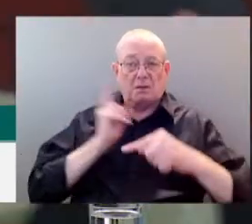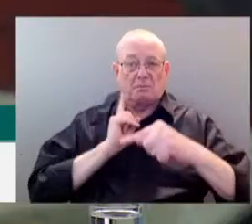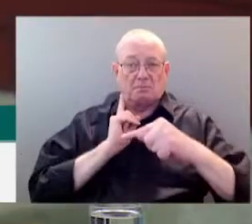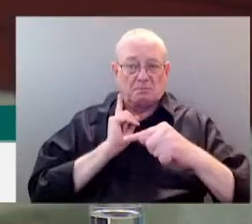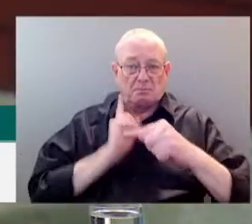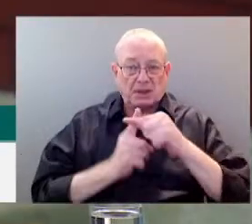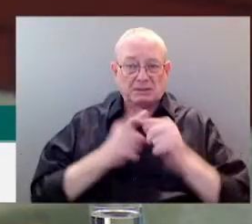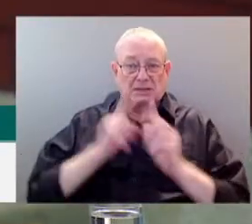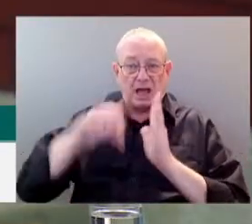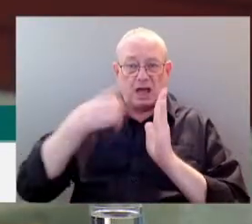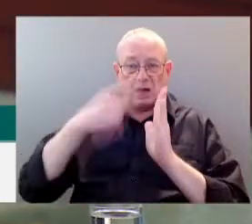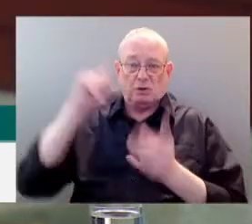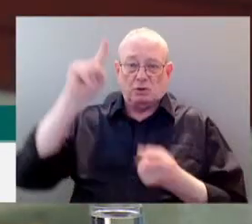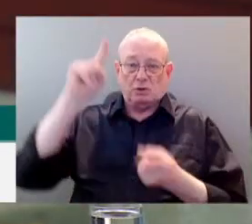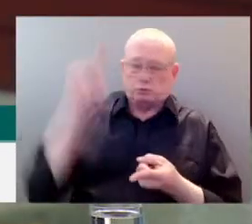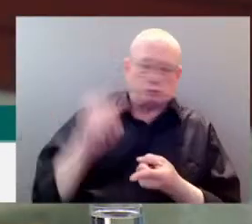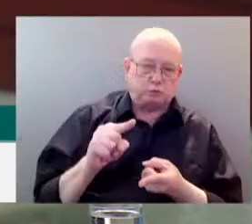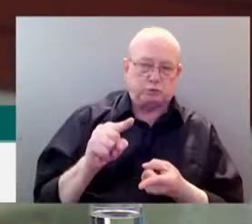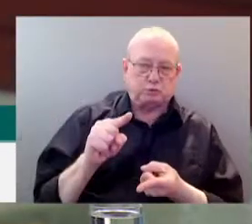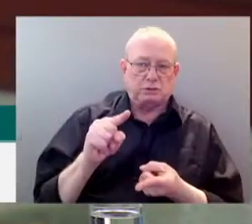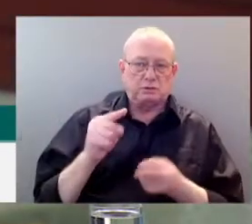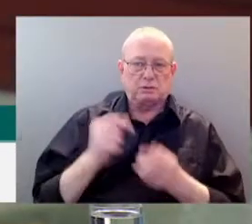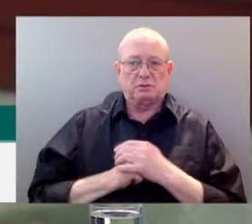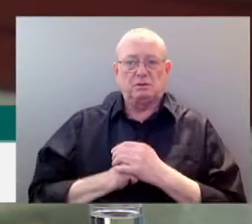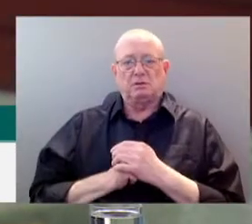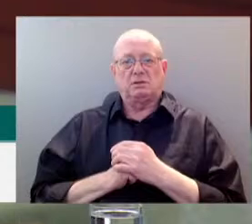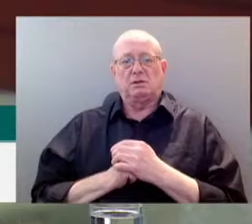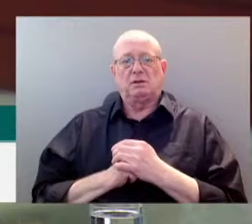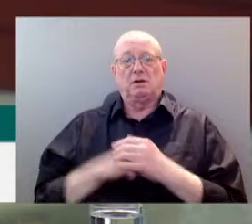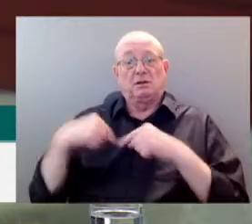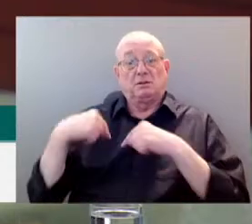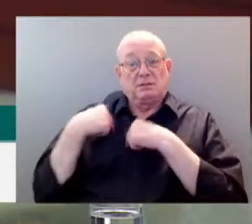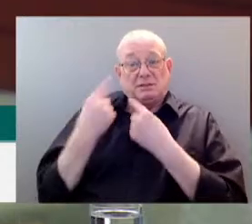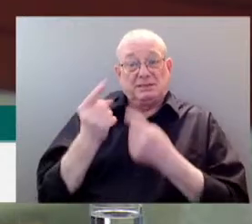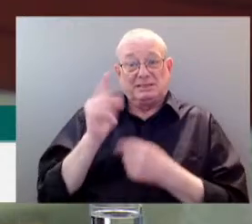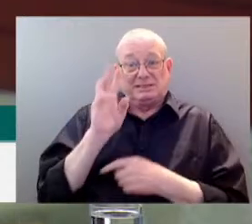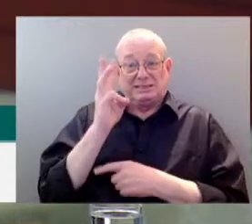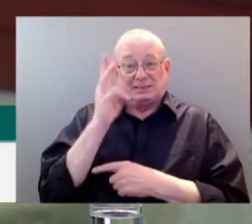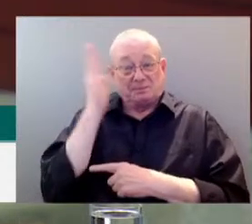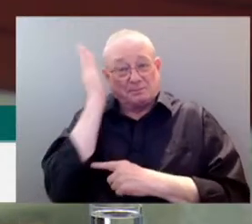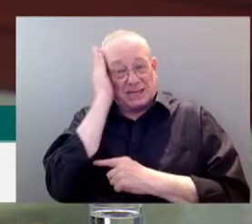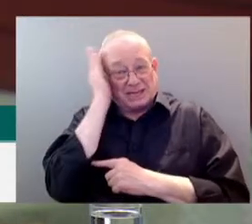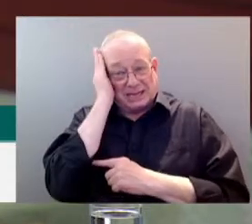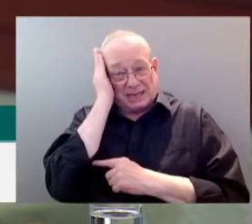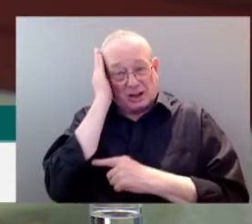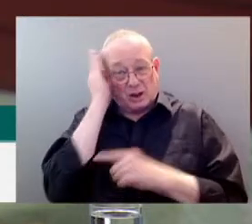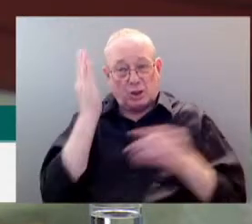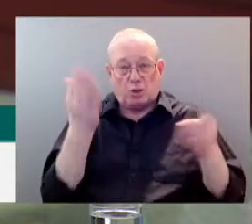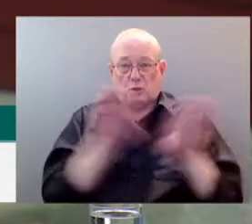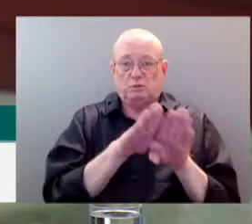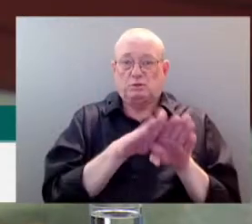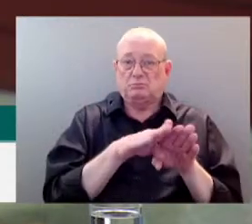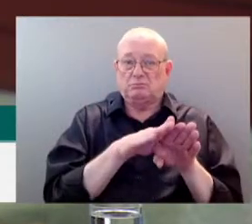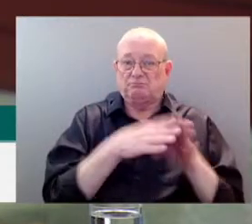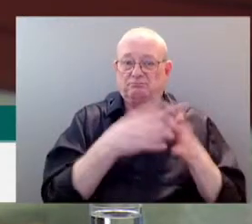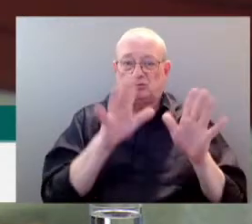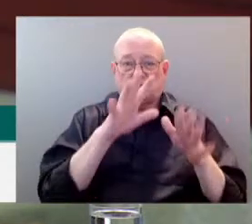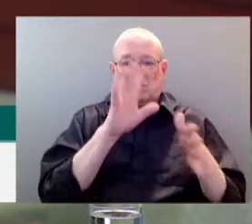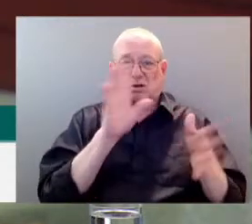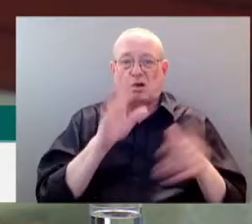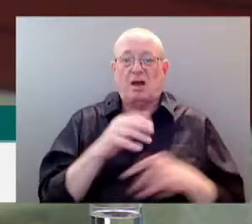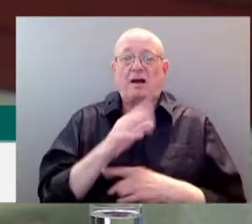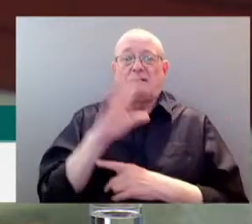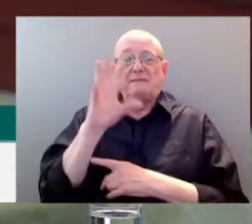Hinton the emergency room in consort has been closed for 2 years and 50% of the acute care beds at the